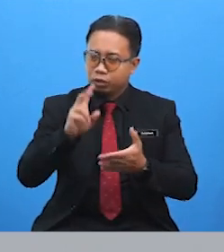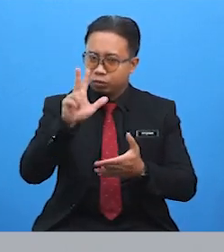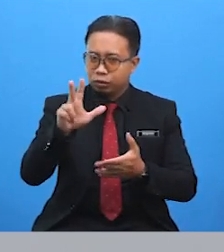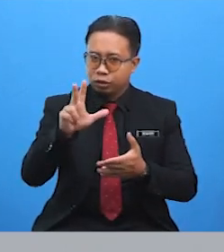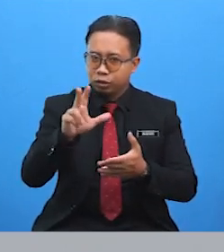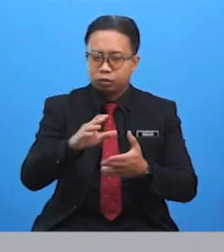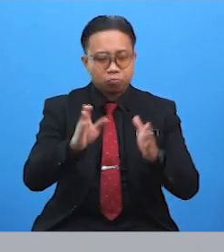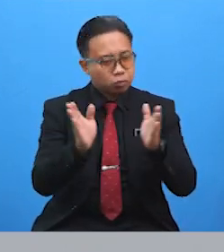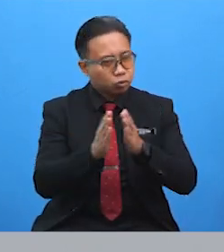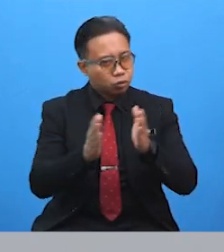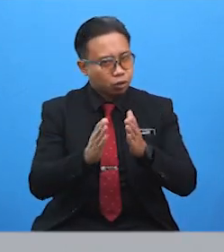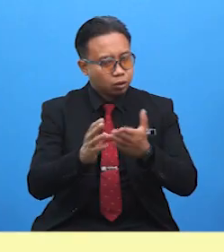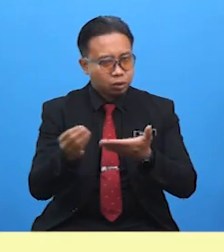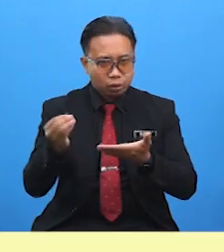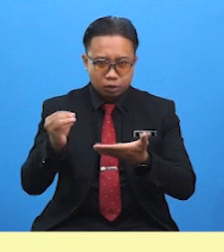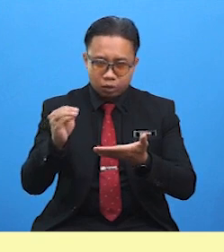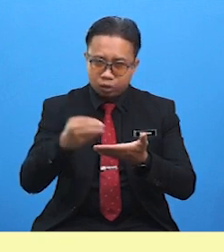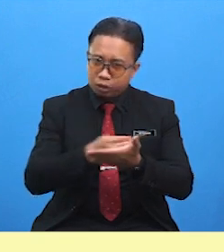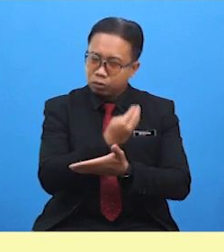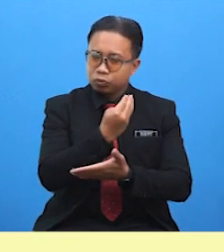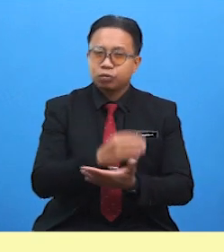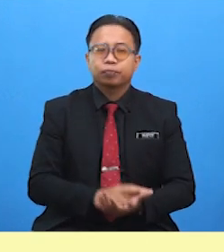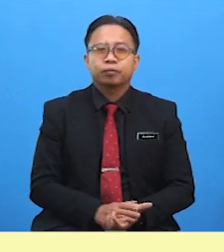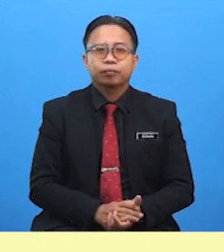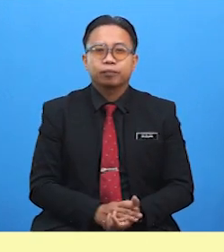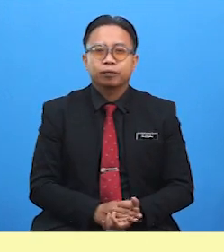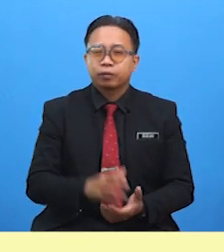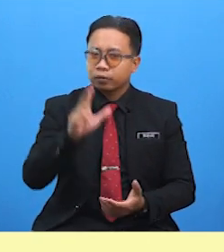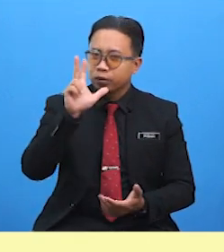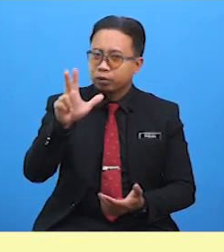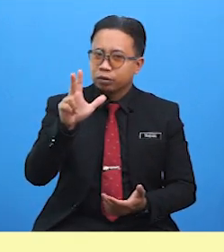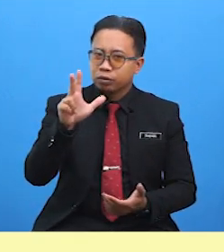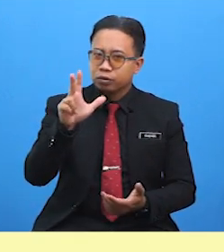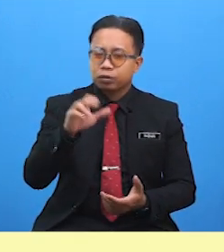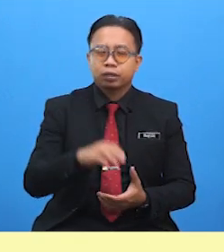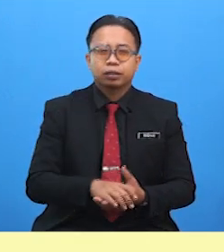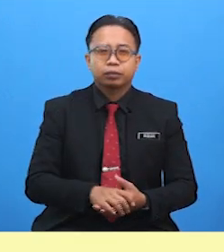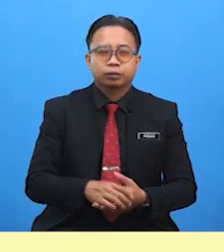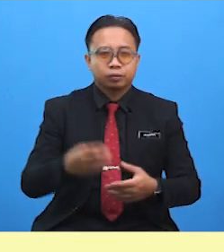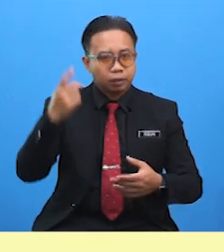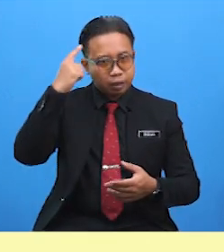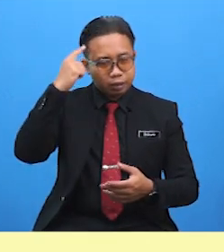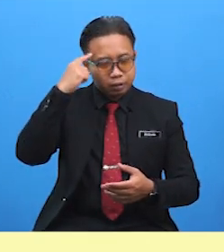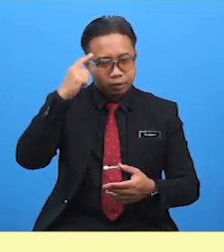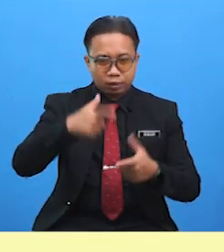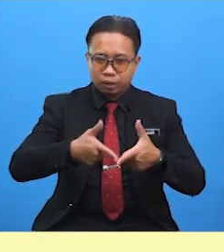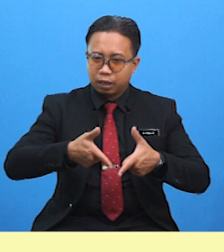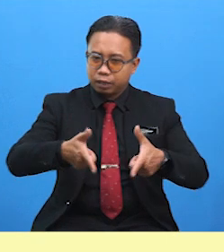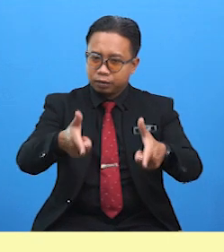articles. But before that, look at these 3 headlines.